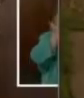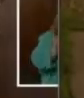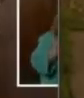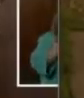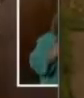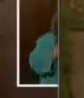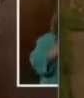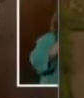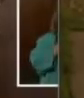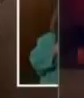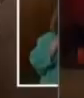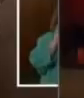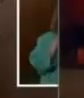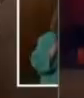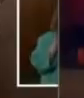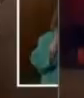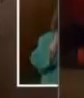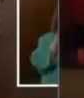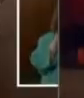those cameras.